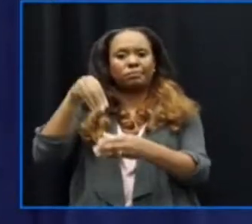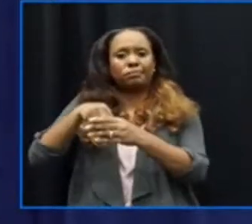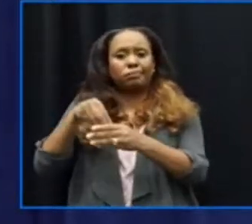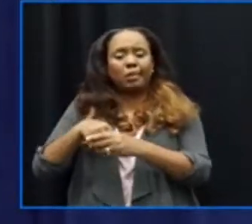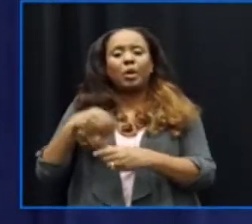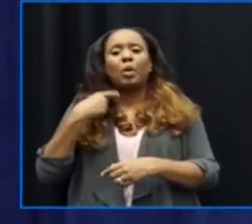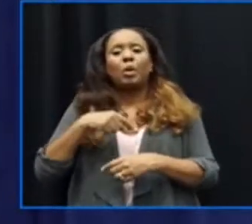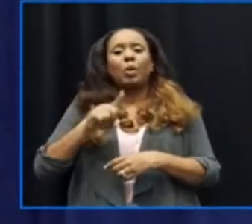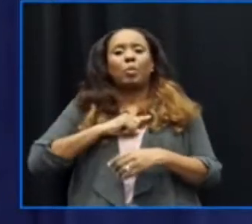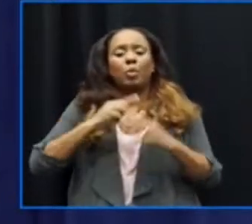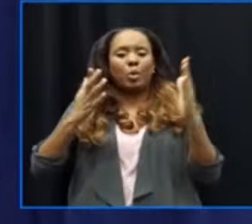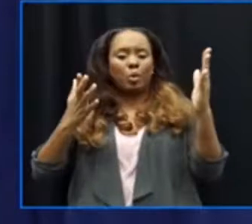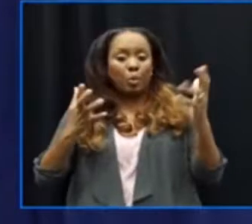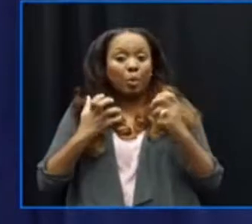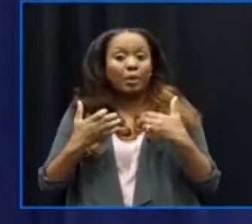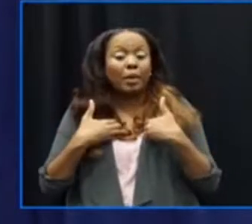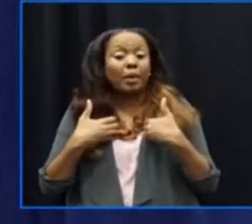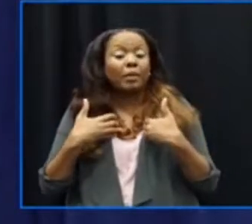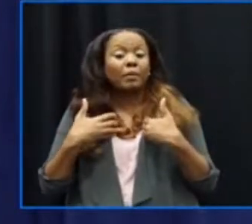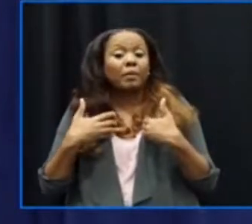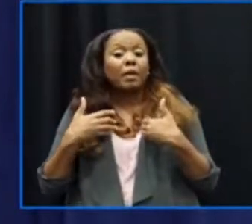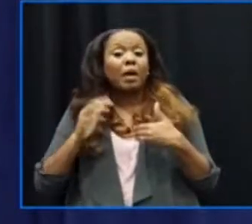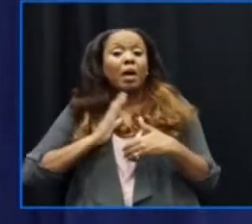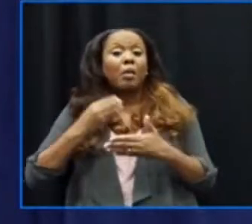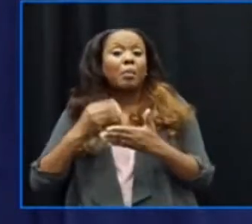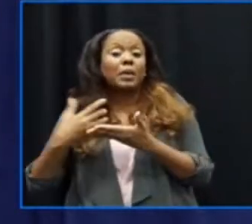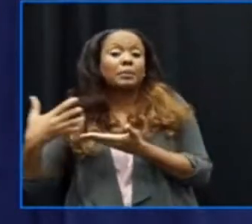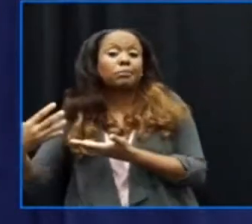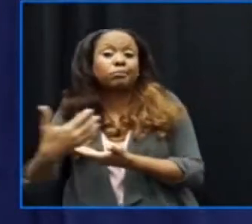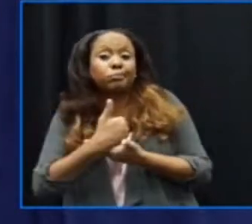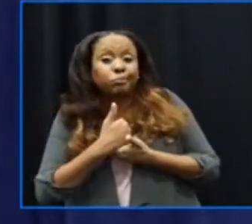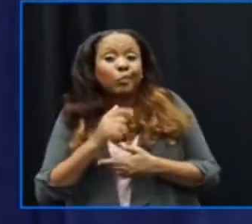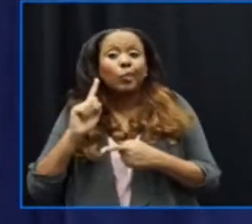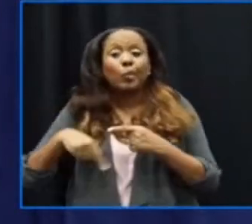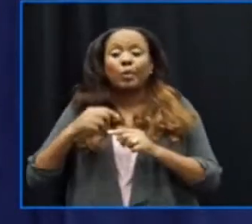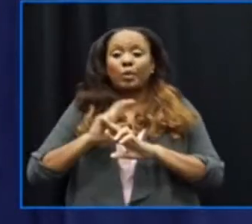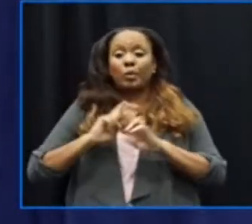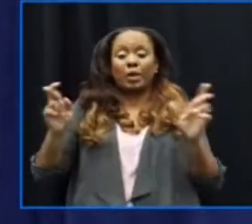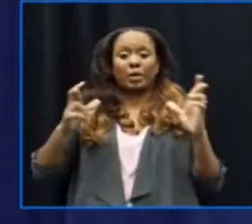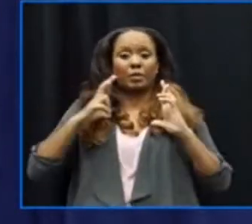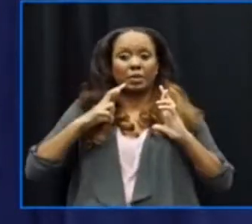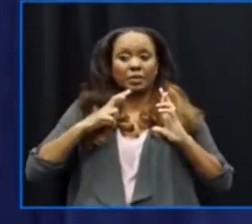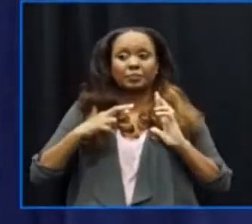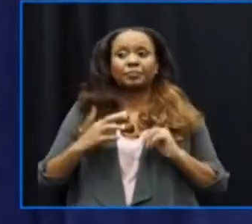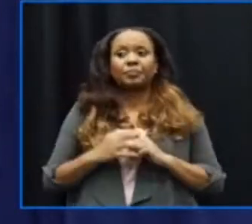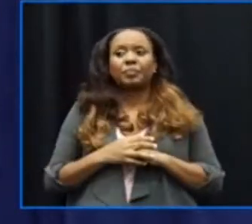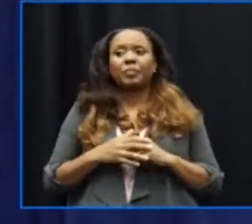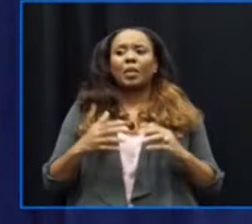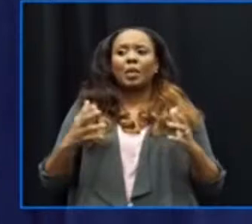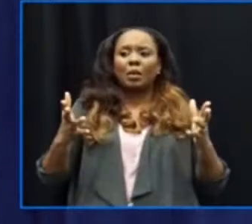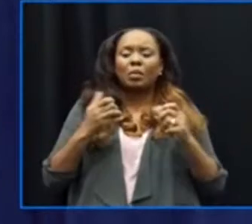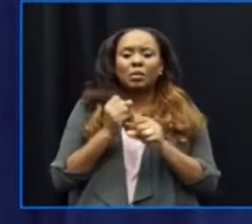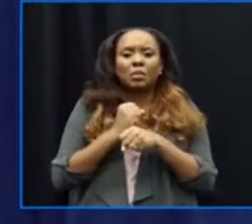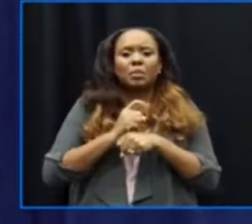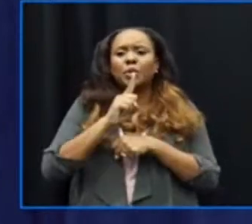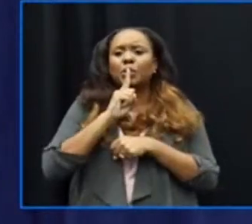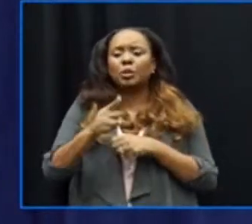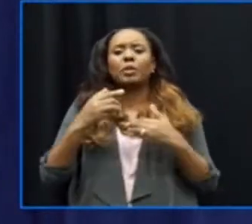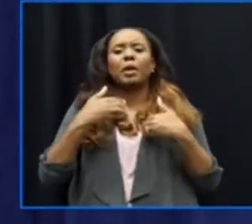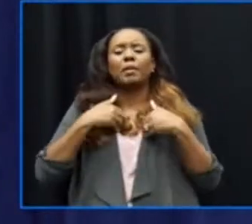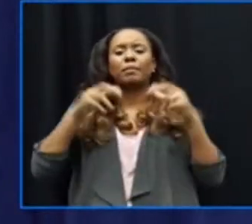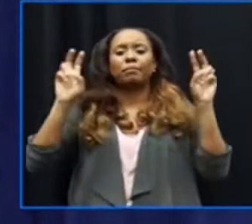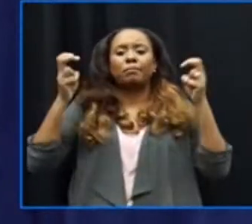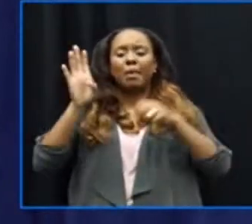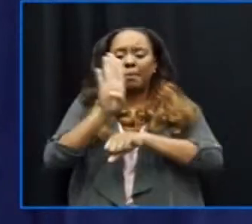2022, we need to find a way to make sure that the problem we have is fixed with a Barbados solution.